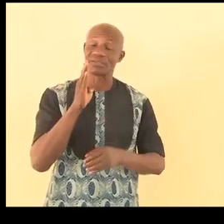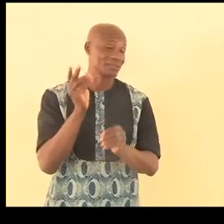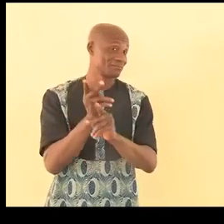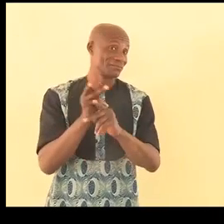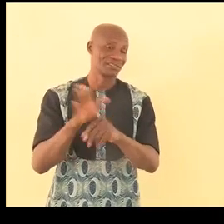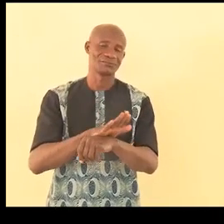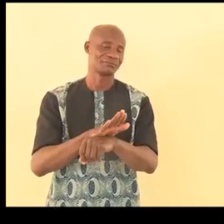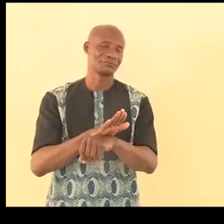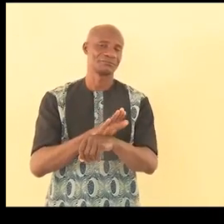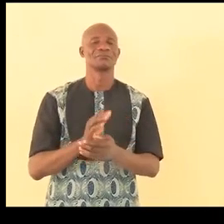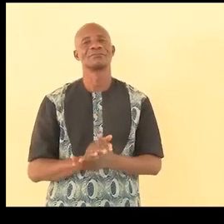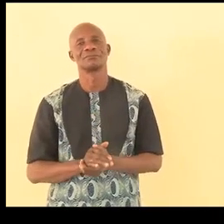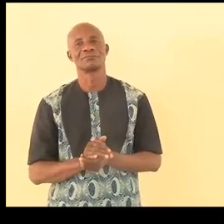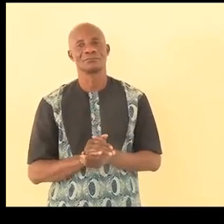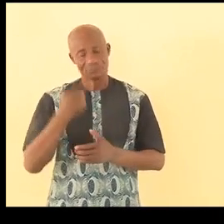beware.